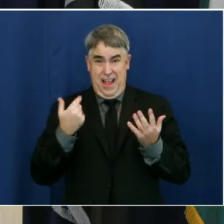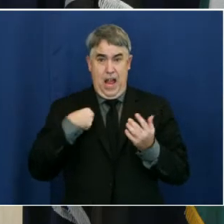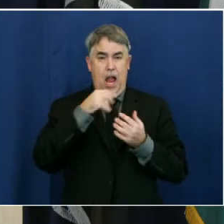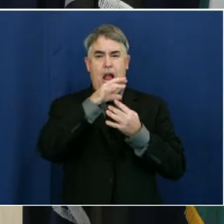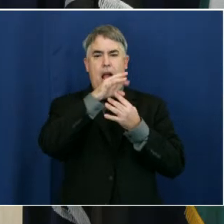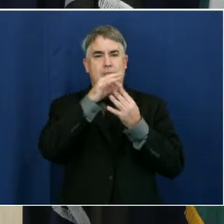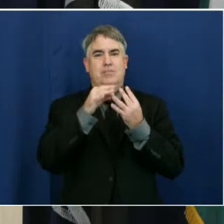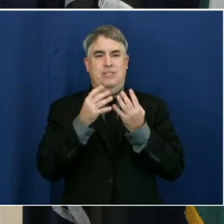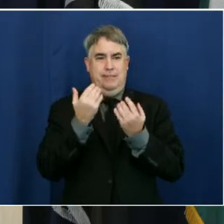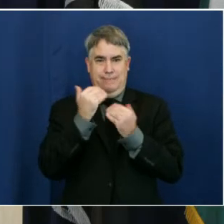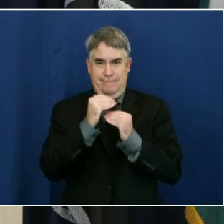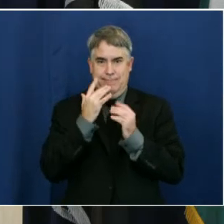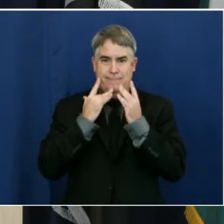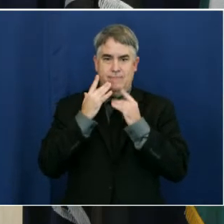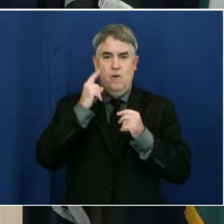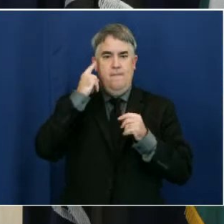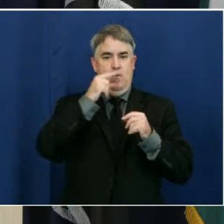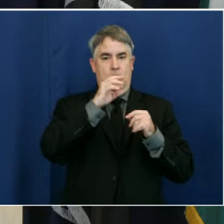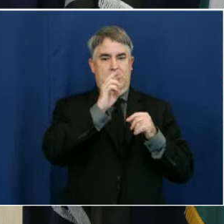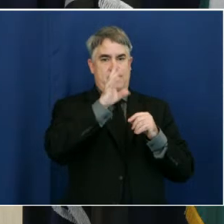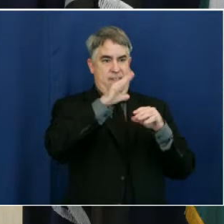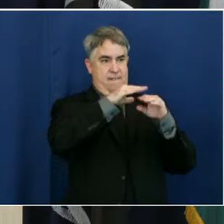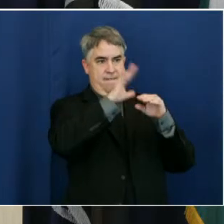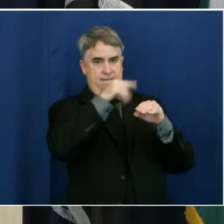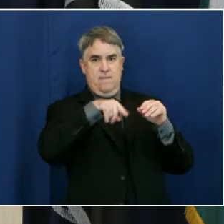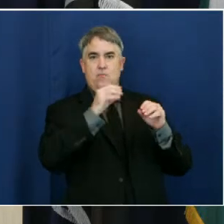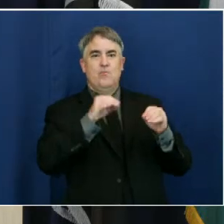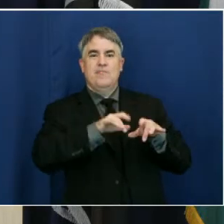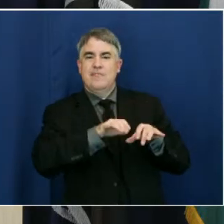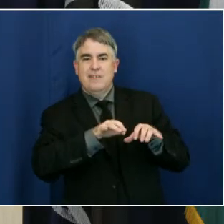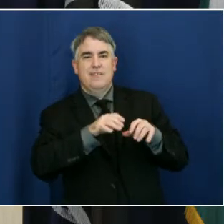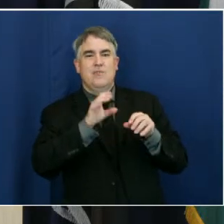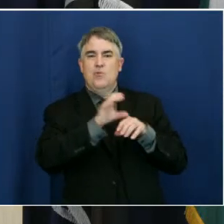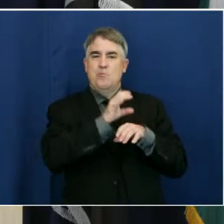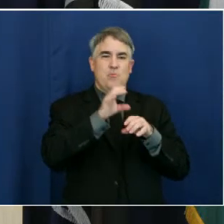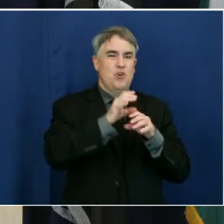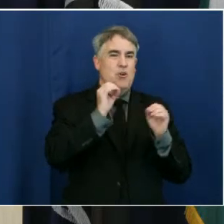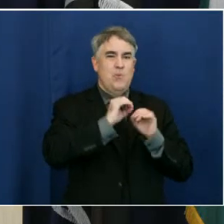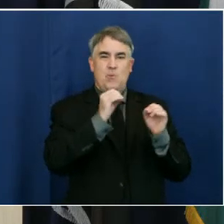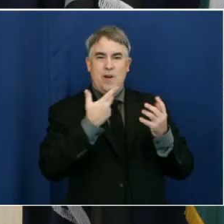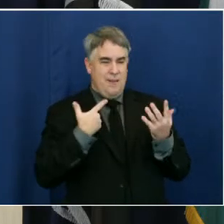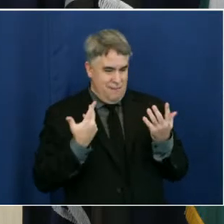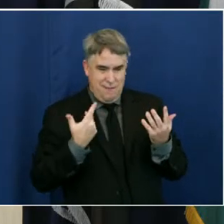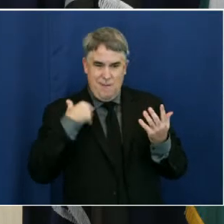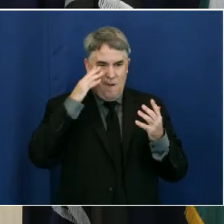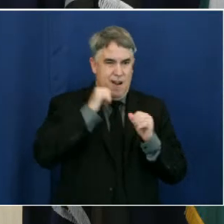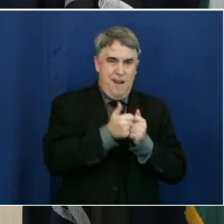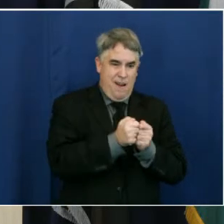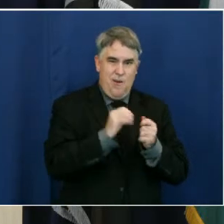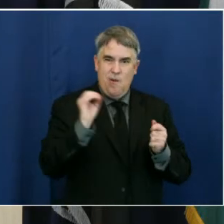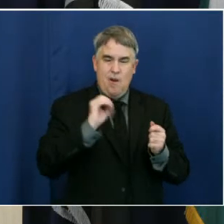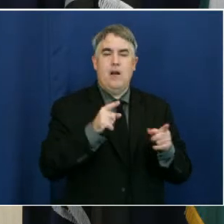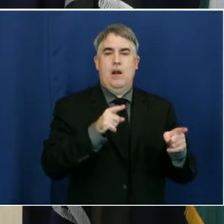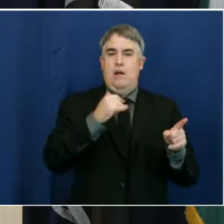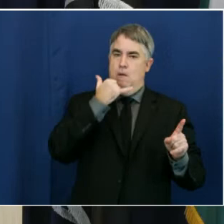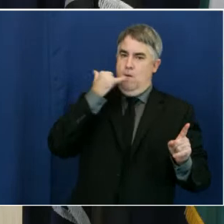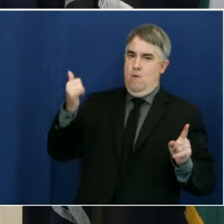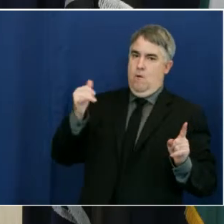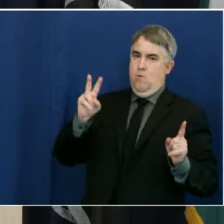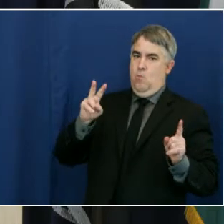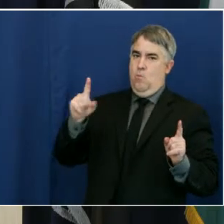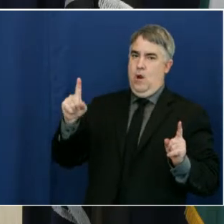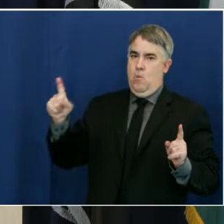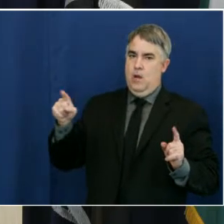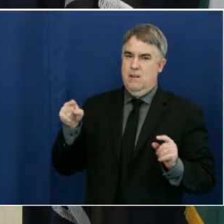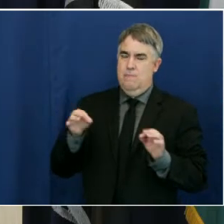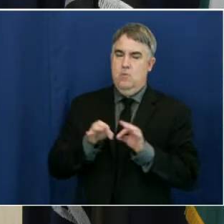don't have access to a computer to call. And again, recognizing the number of available appointments and vaccines